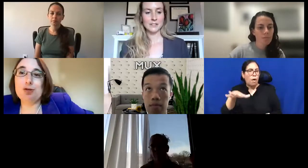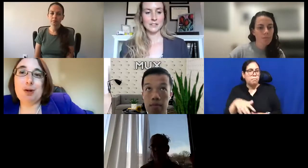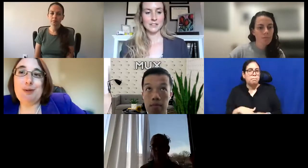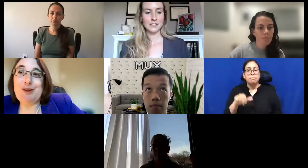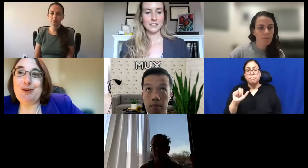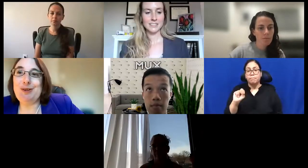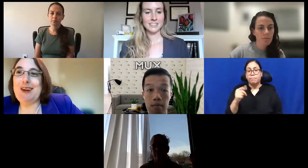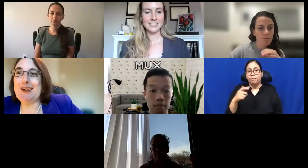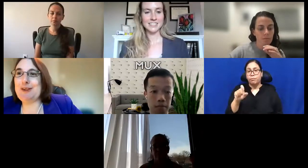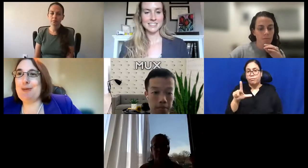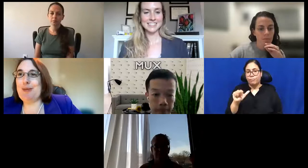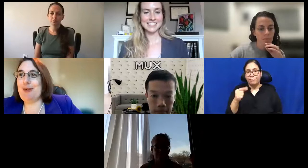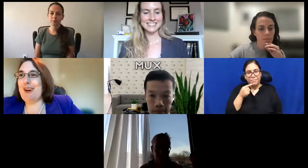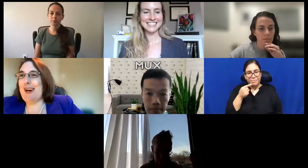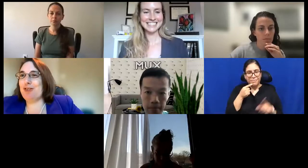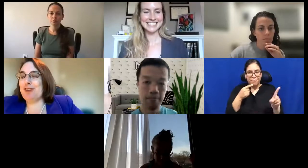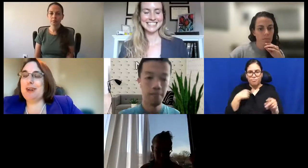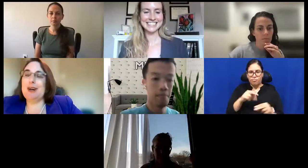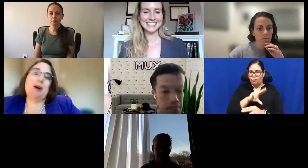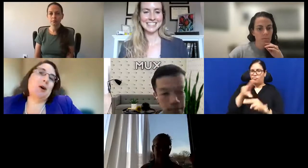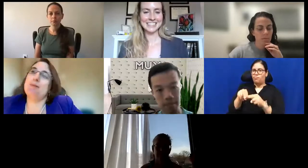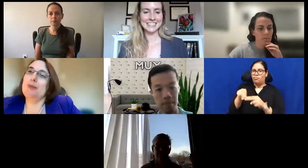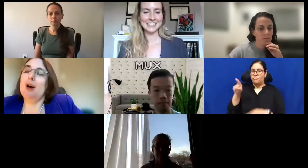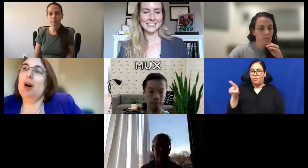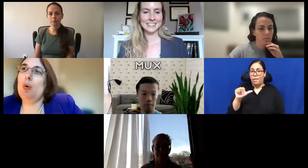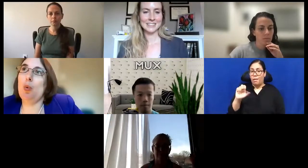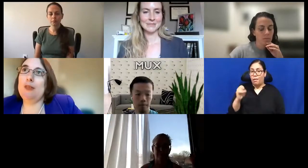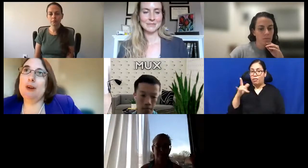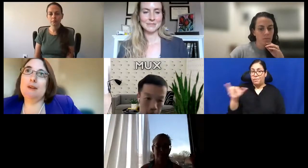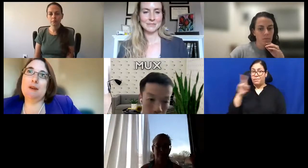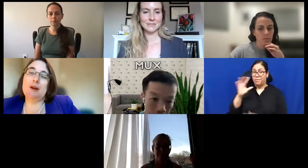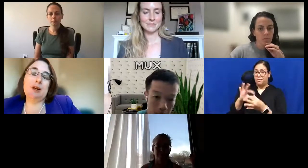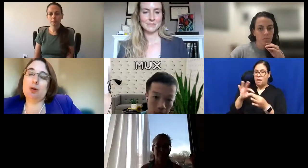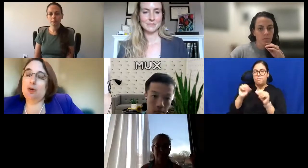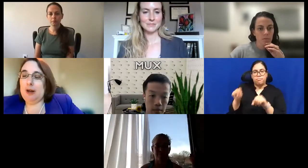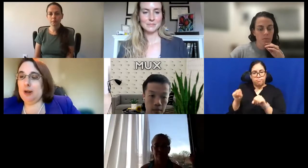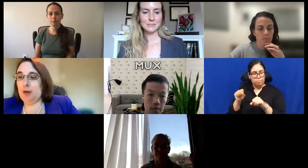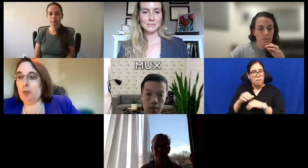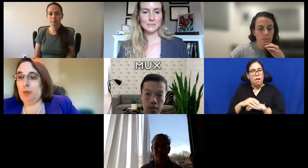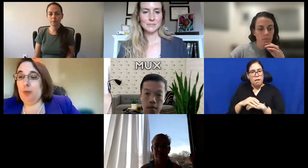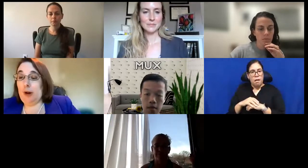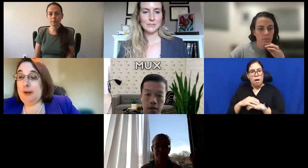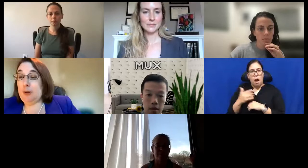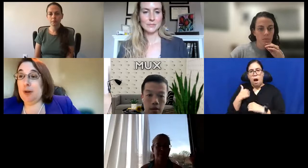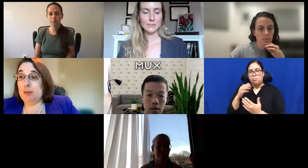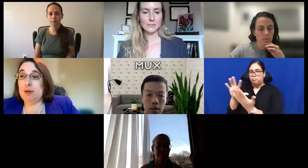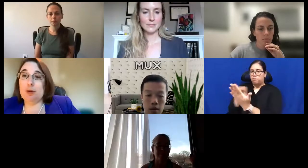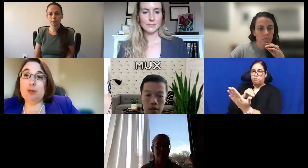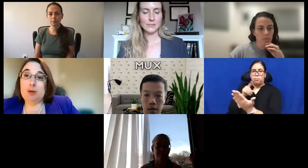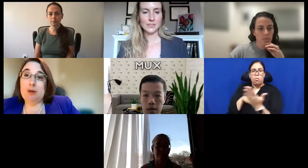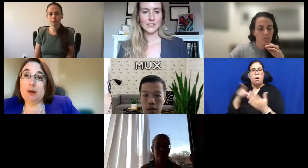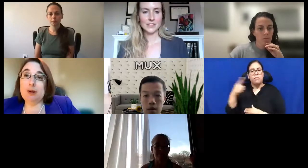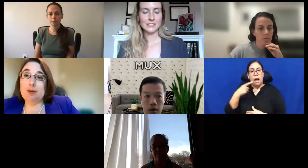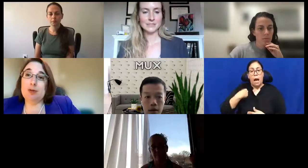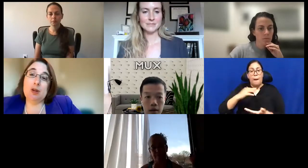I'll jump into tag team with Ashley. One thing I totally echo, I did become an